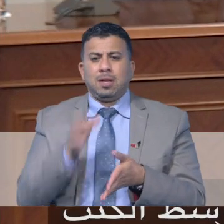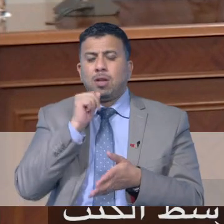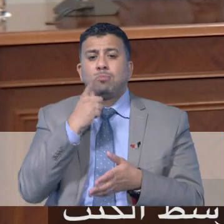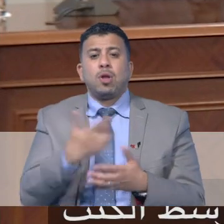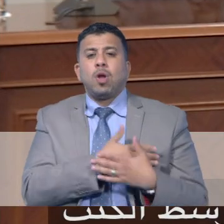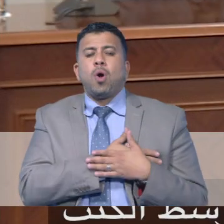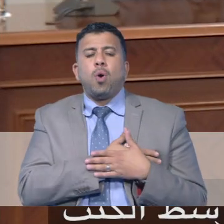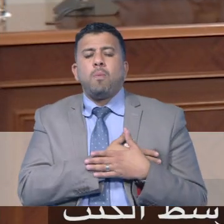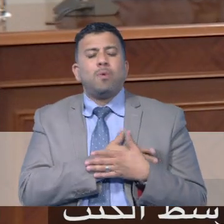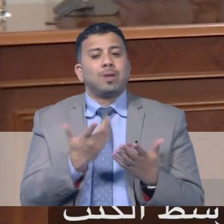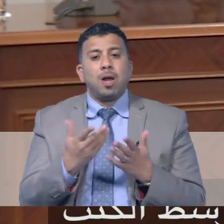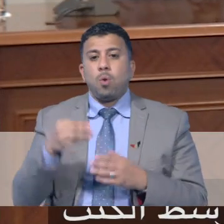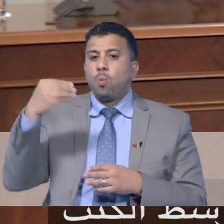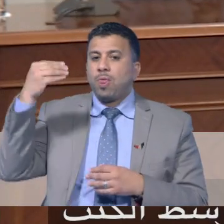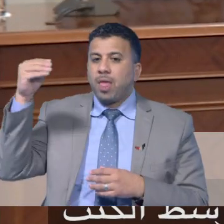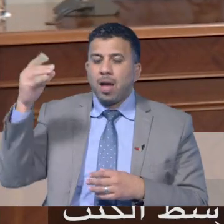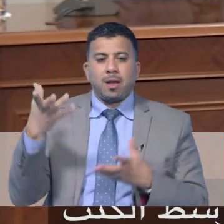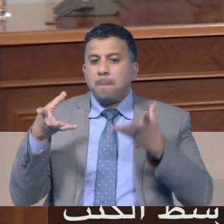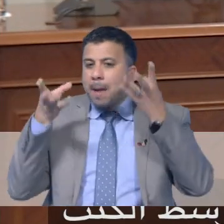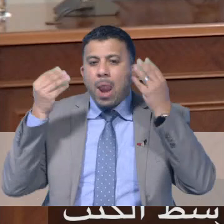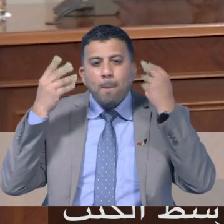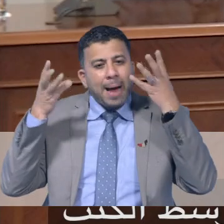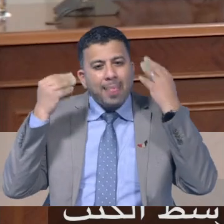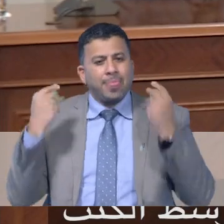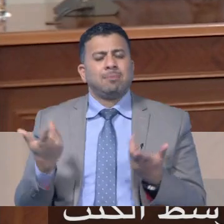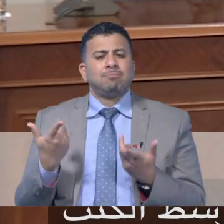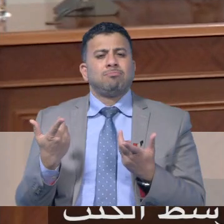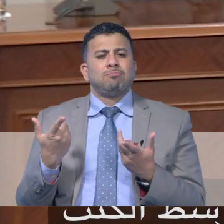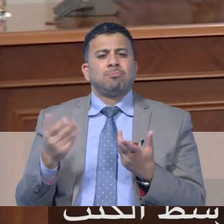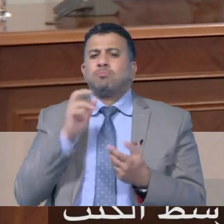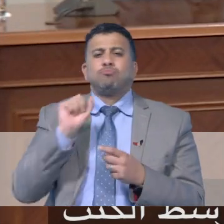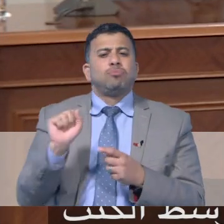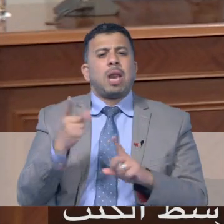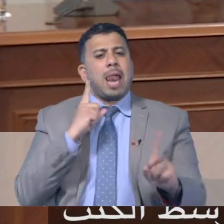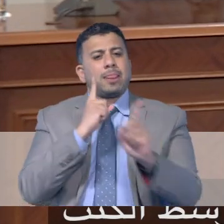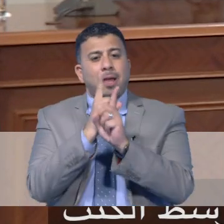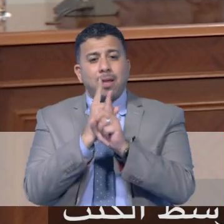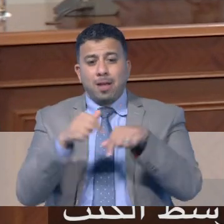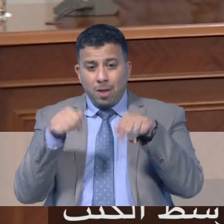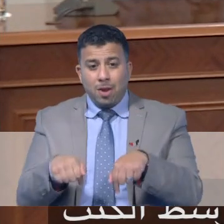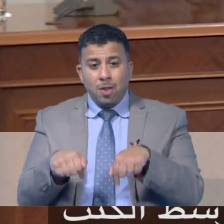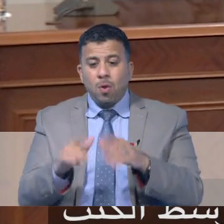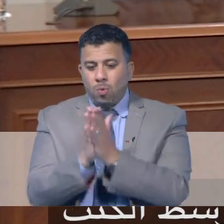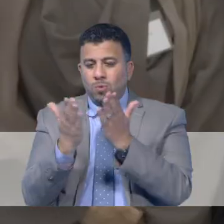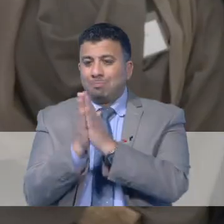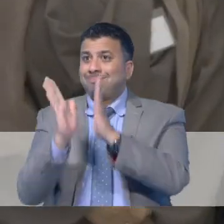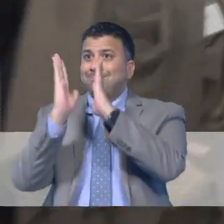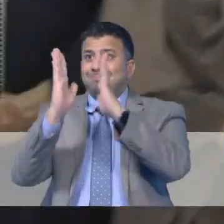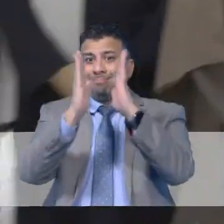like the documents, you like the information, where we can meet between the books.